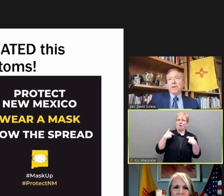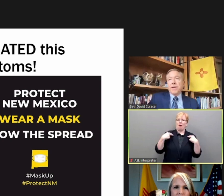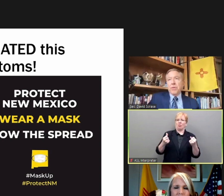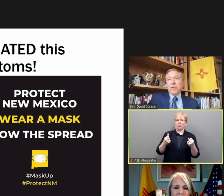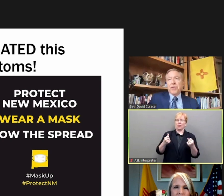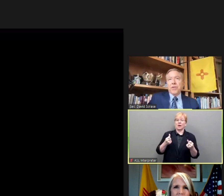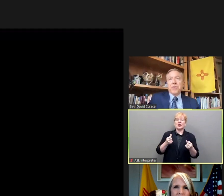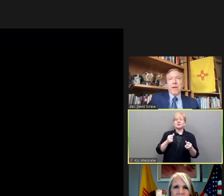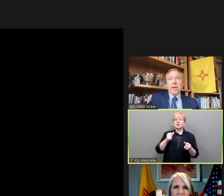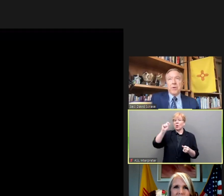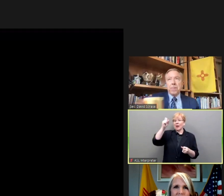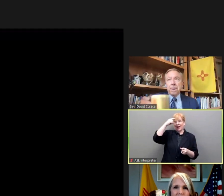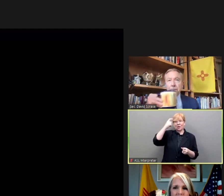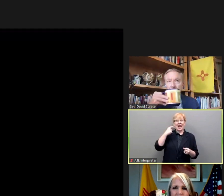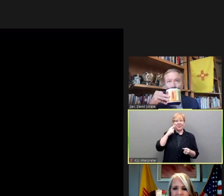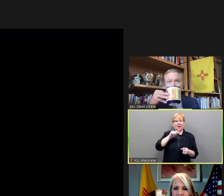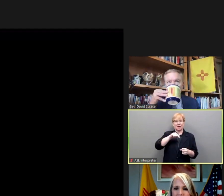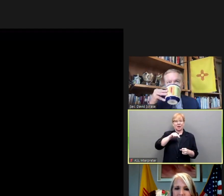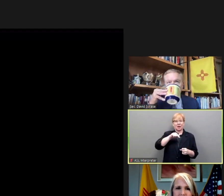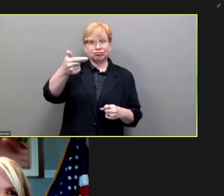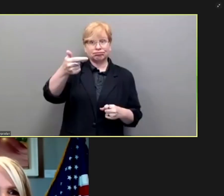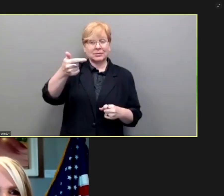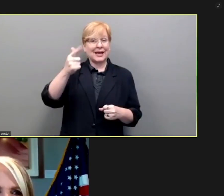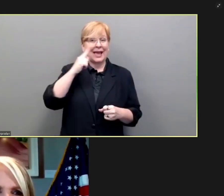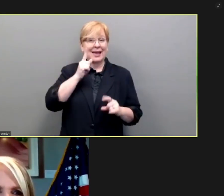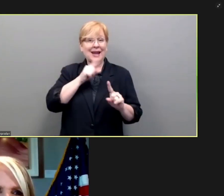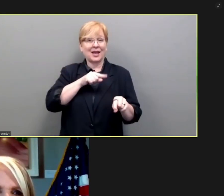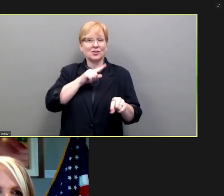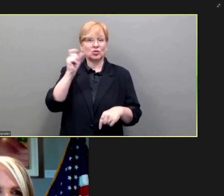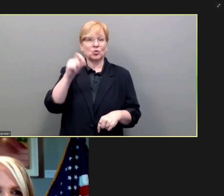plan to take questions. Thank you.